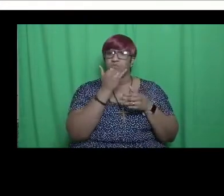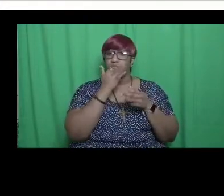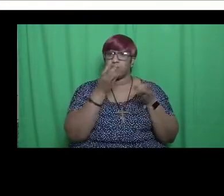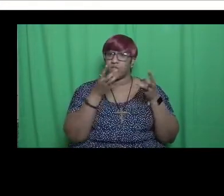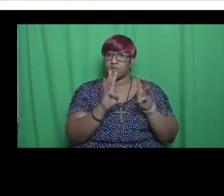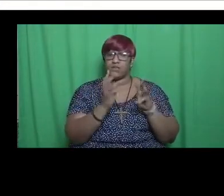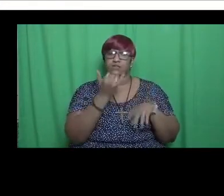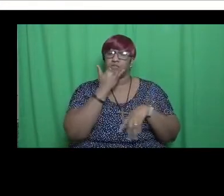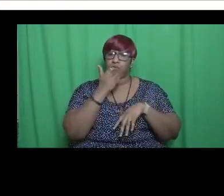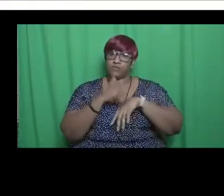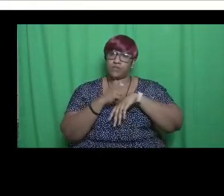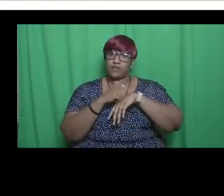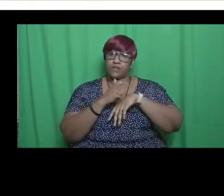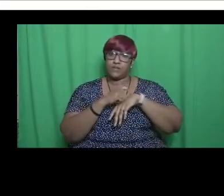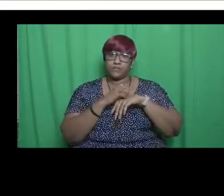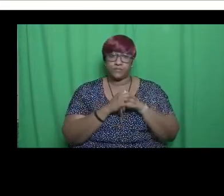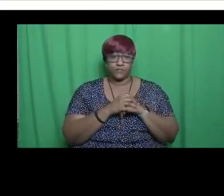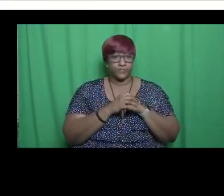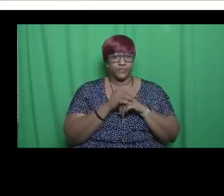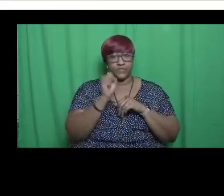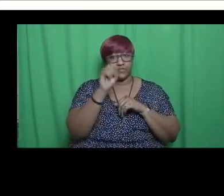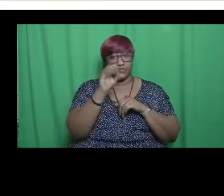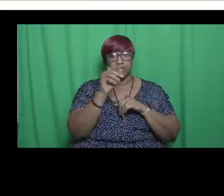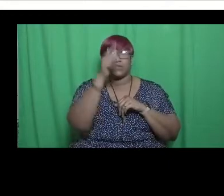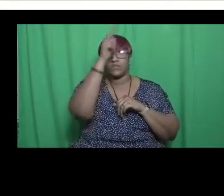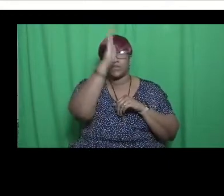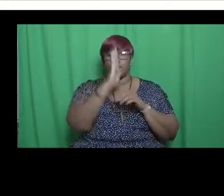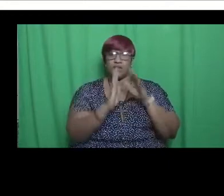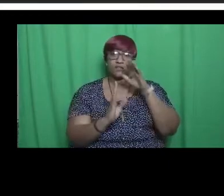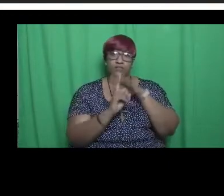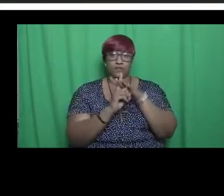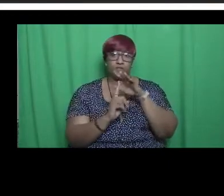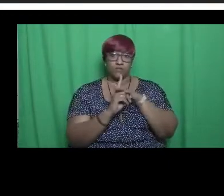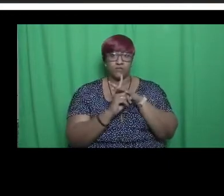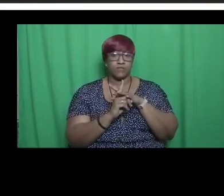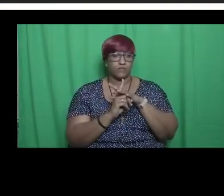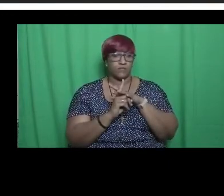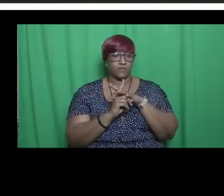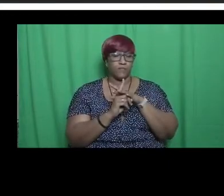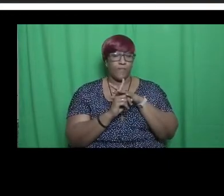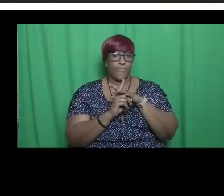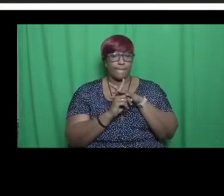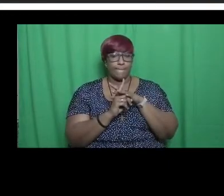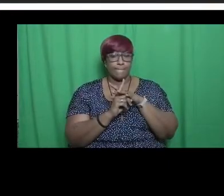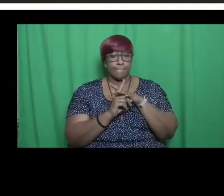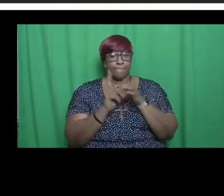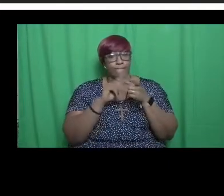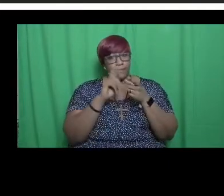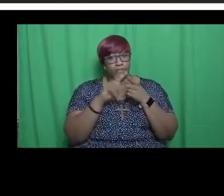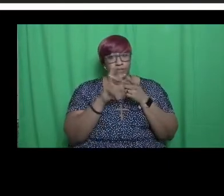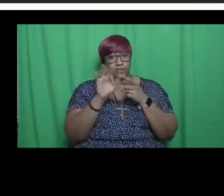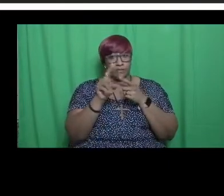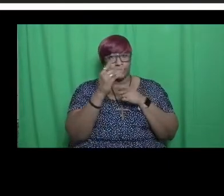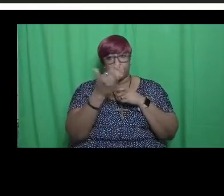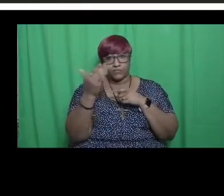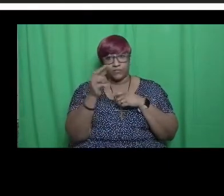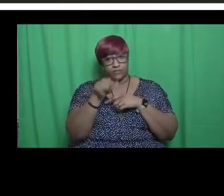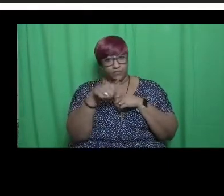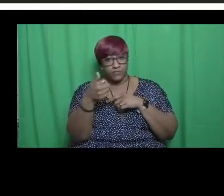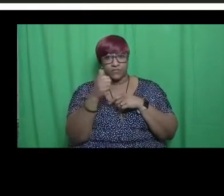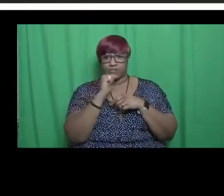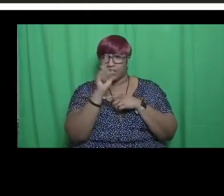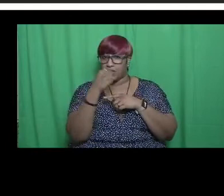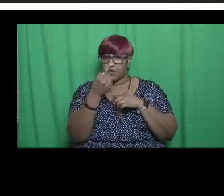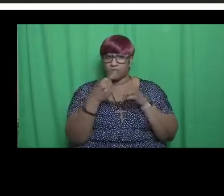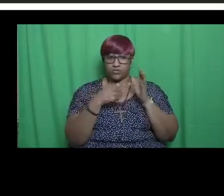at the wrong time. And so God showed himself. And then he did something else. He not only